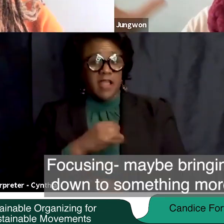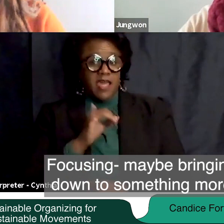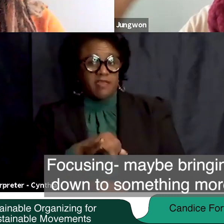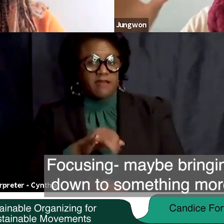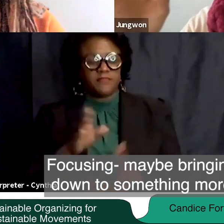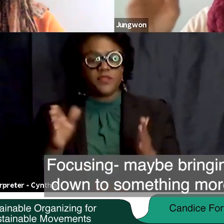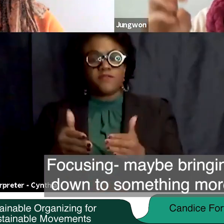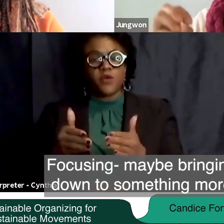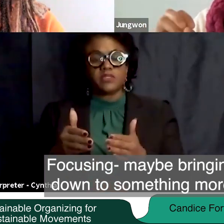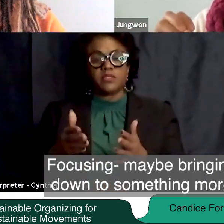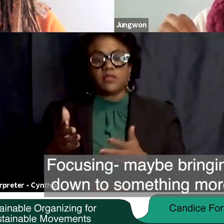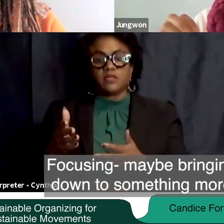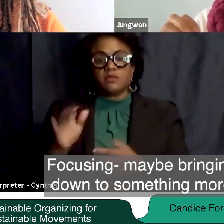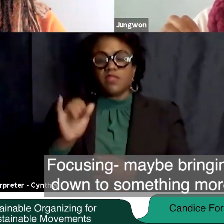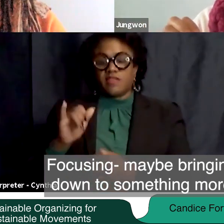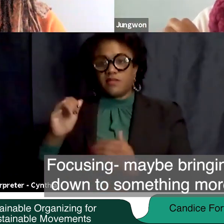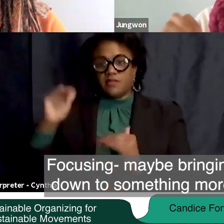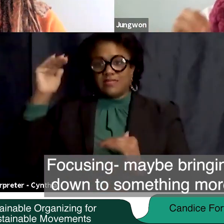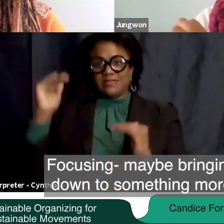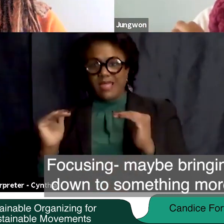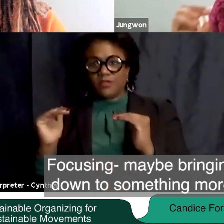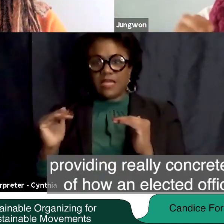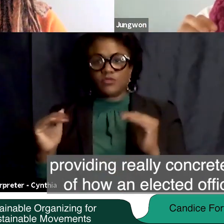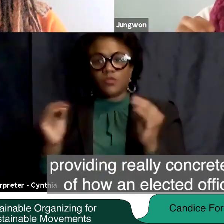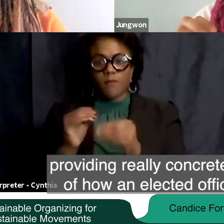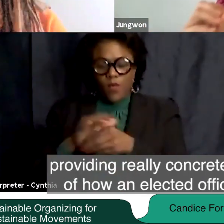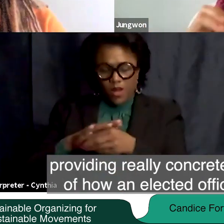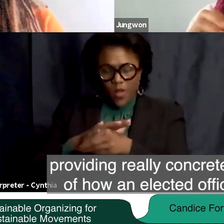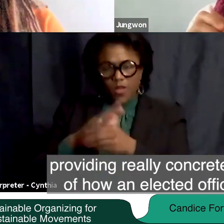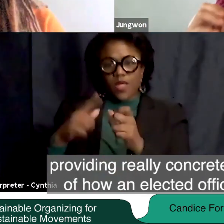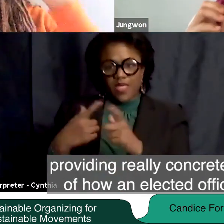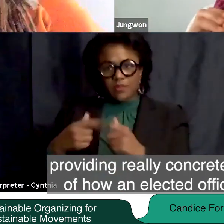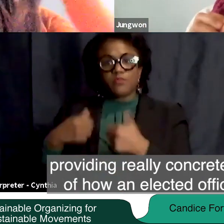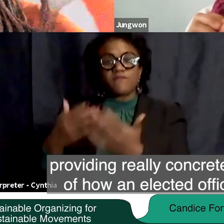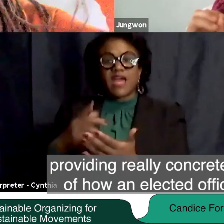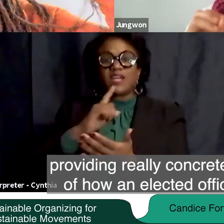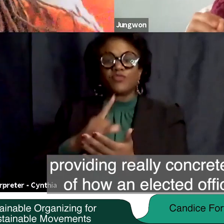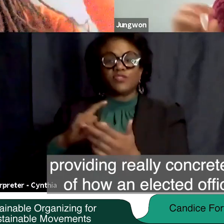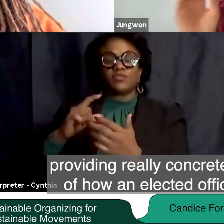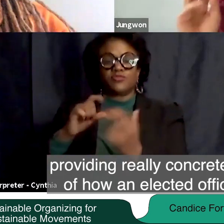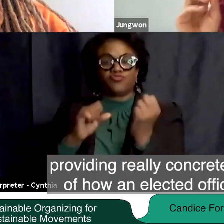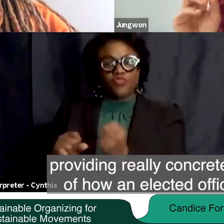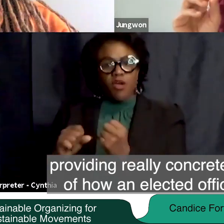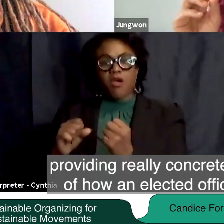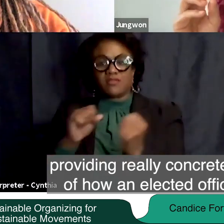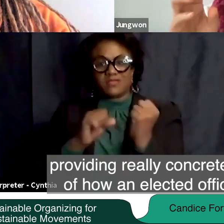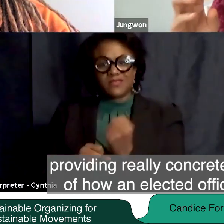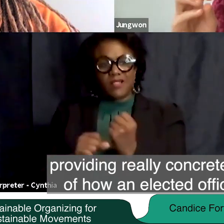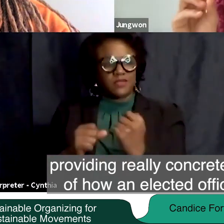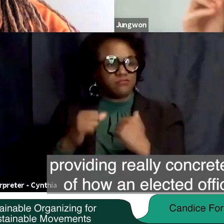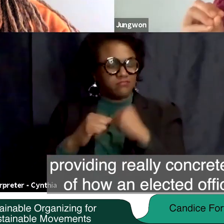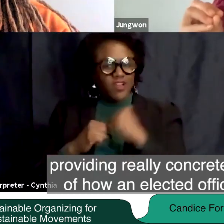focusing, maybe bringing the scale down to something more local and providing really concrete examples of how